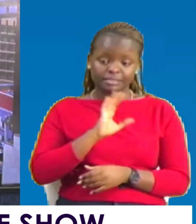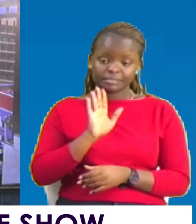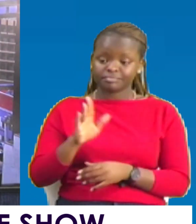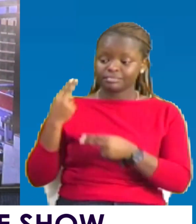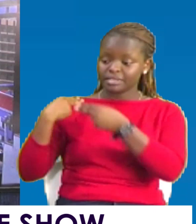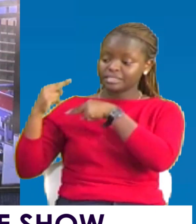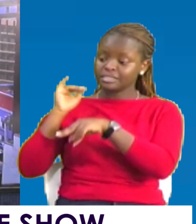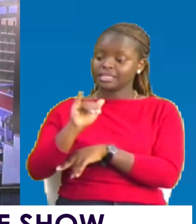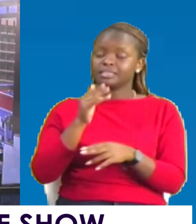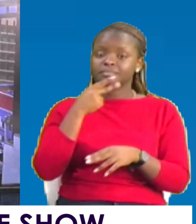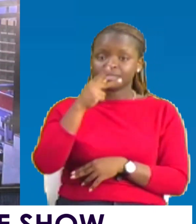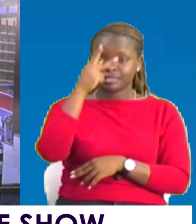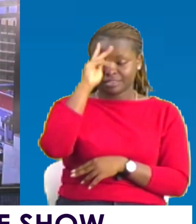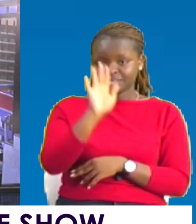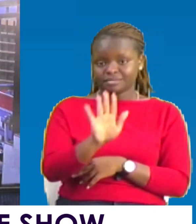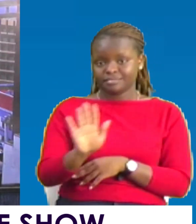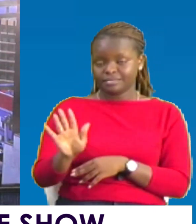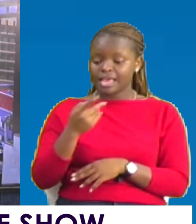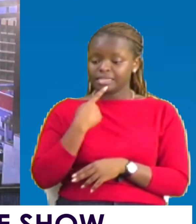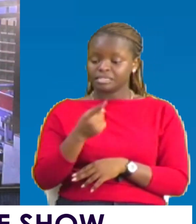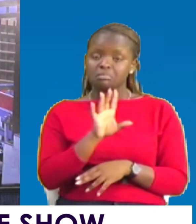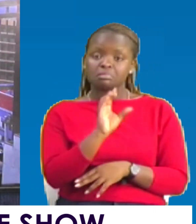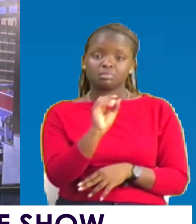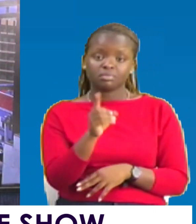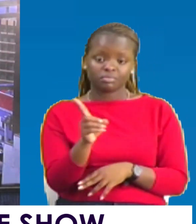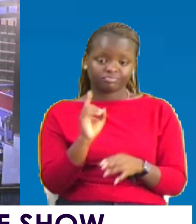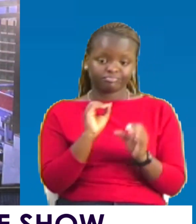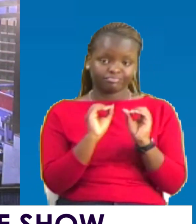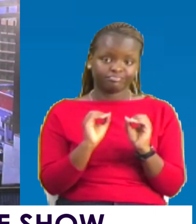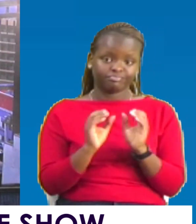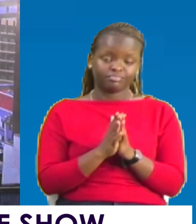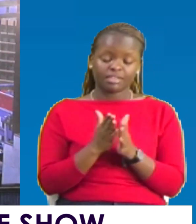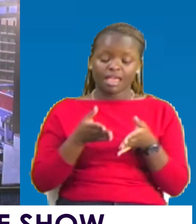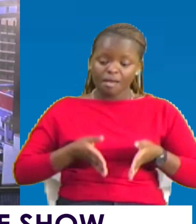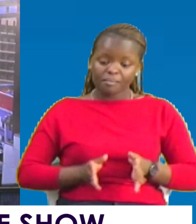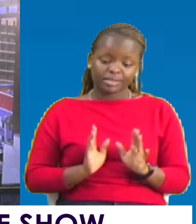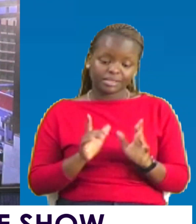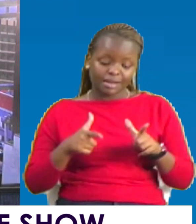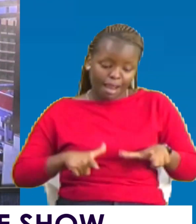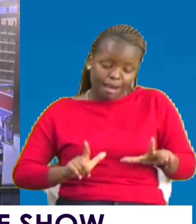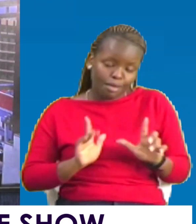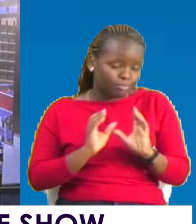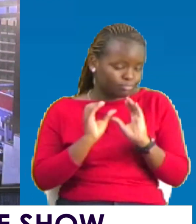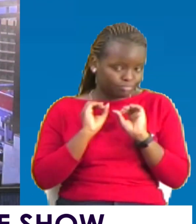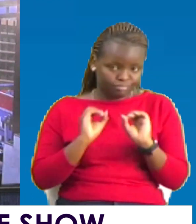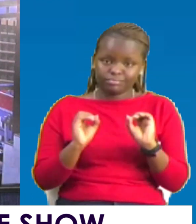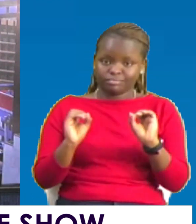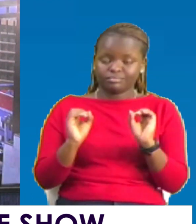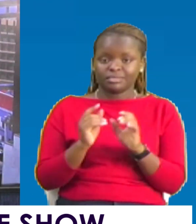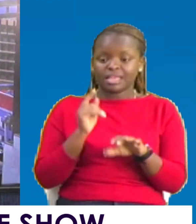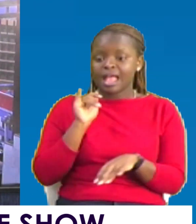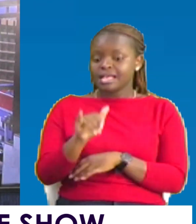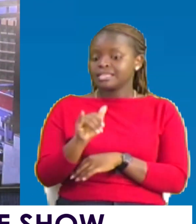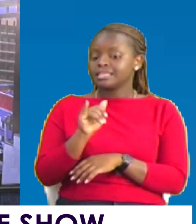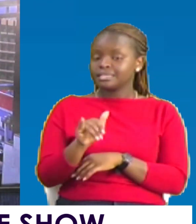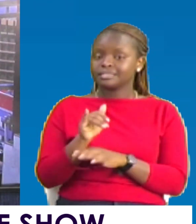parents. Trust you me, they may never tell you that. So don't allow it to be birthed in your time. What that did